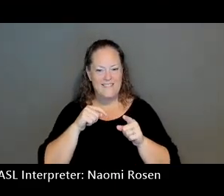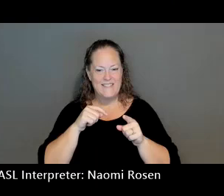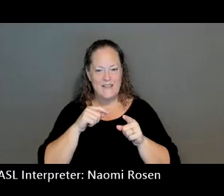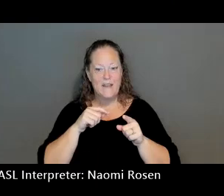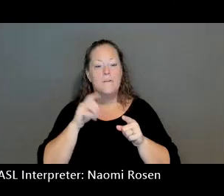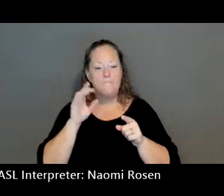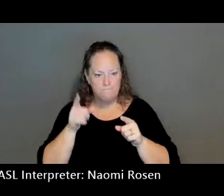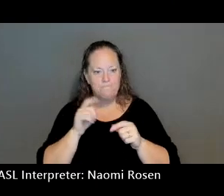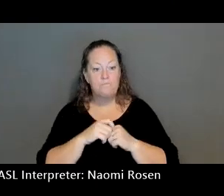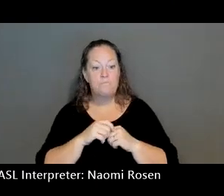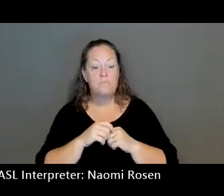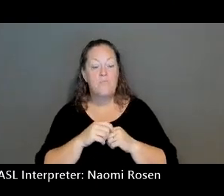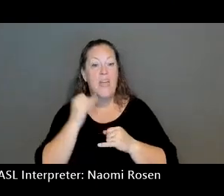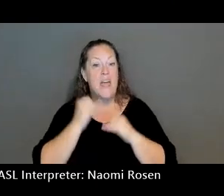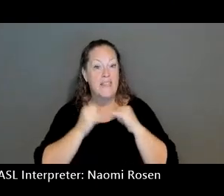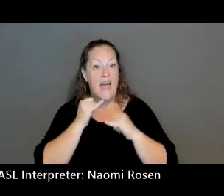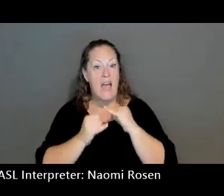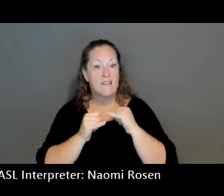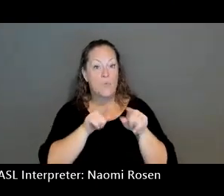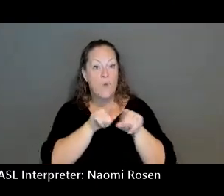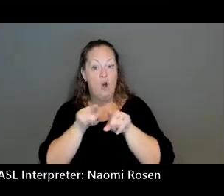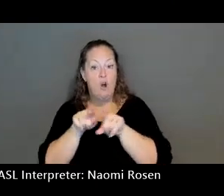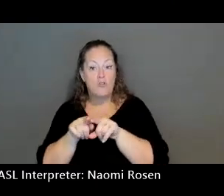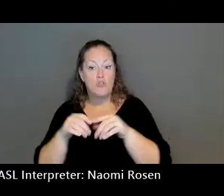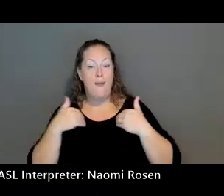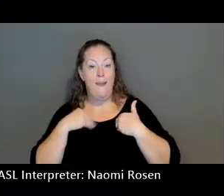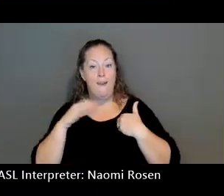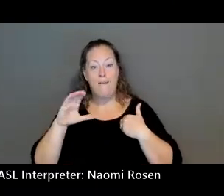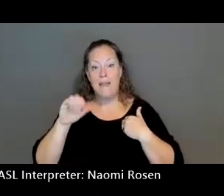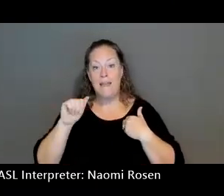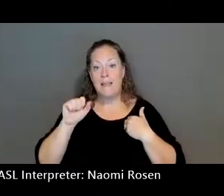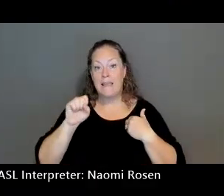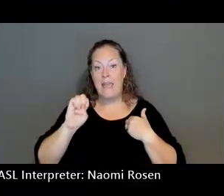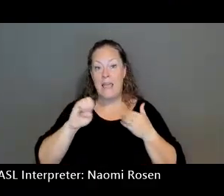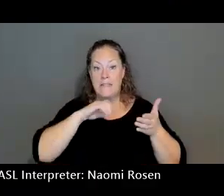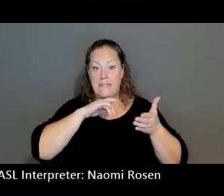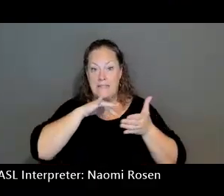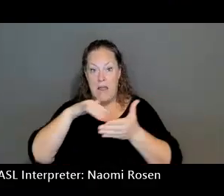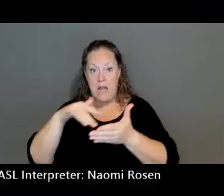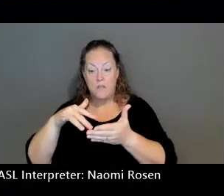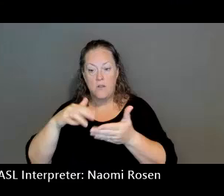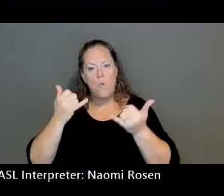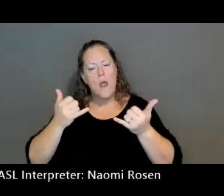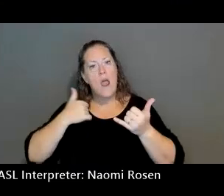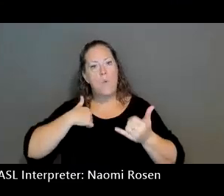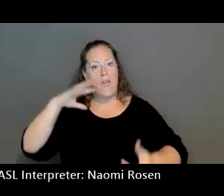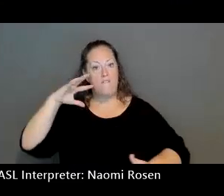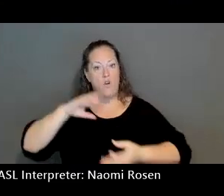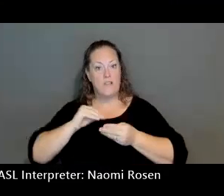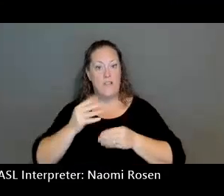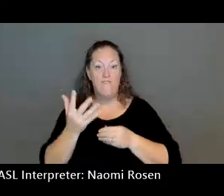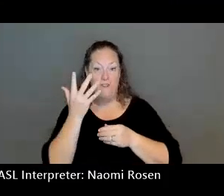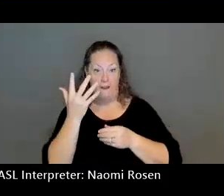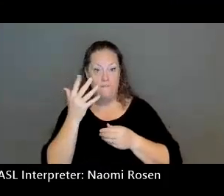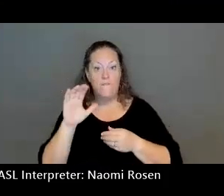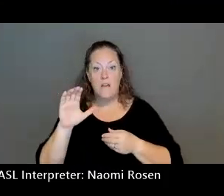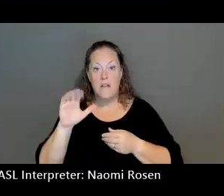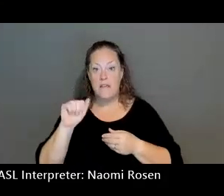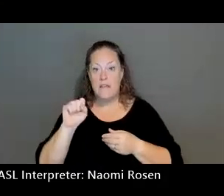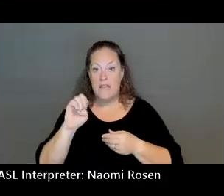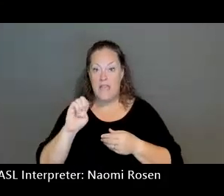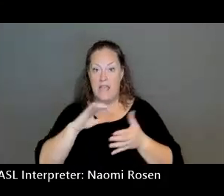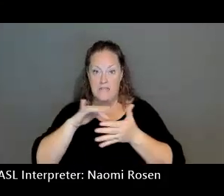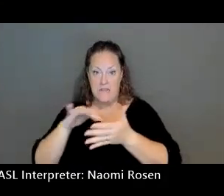and finally, we also have the case studies. Right now, we have about 5 case studies,